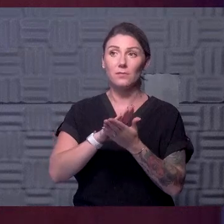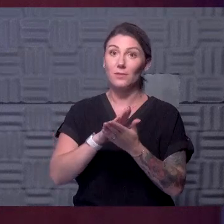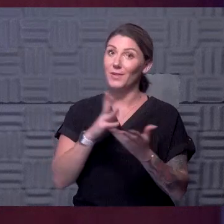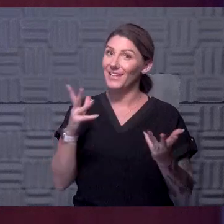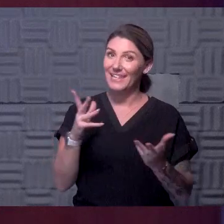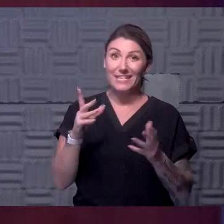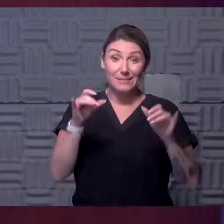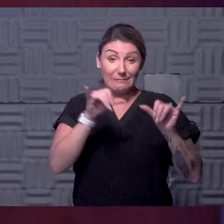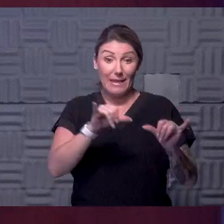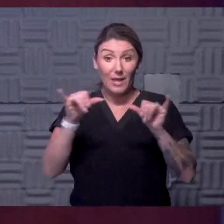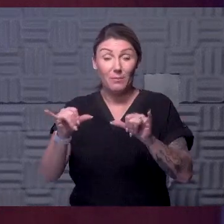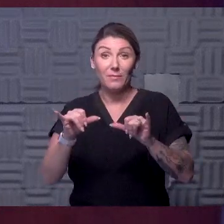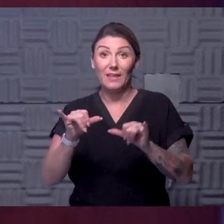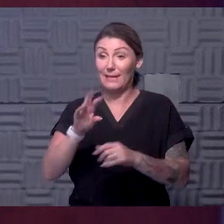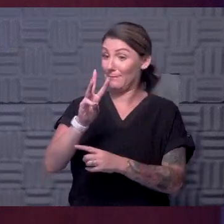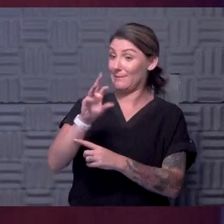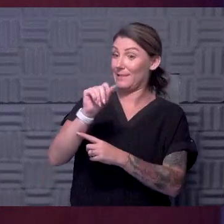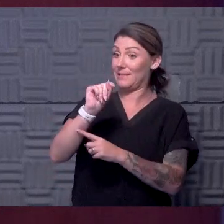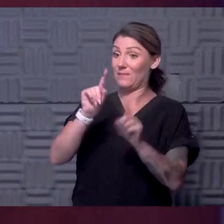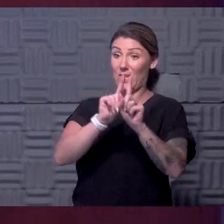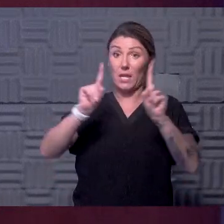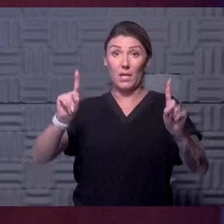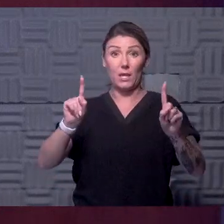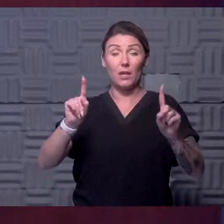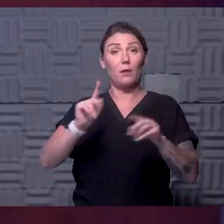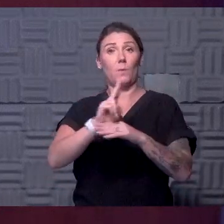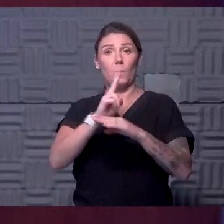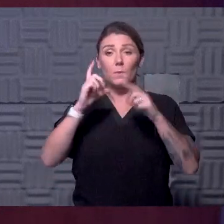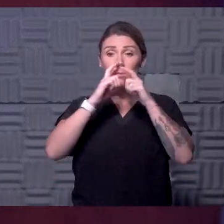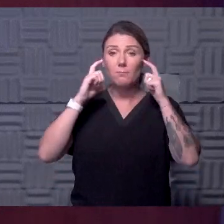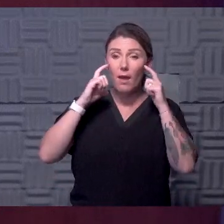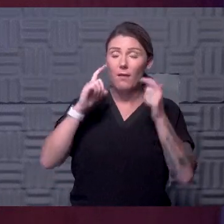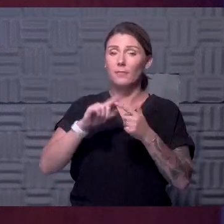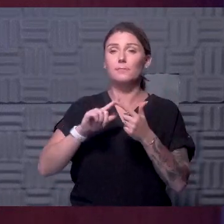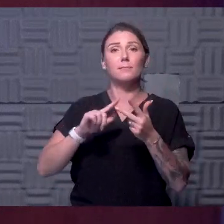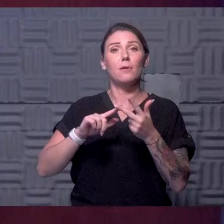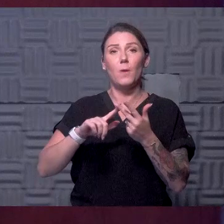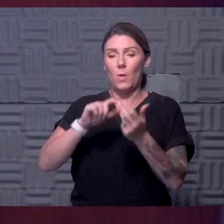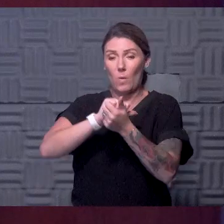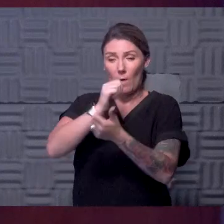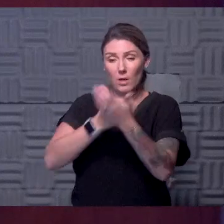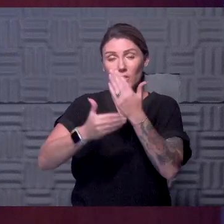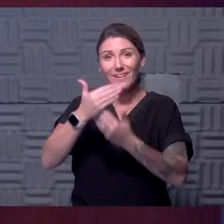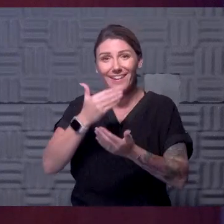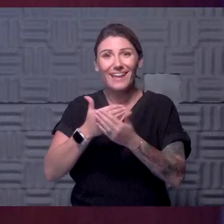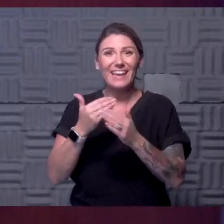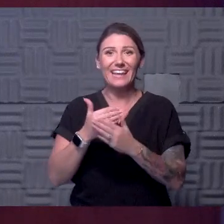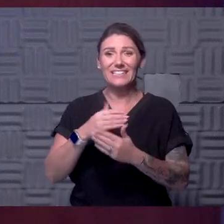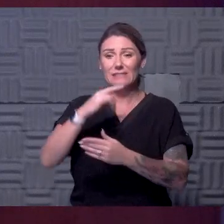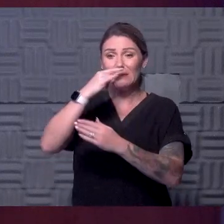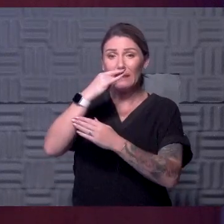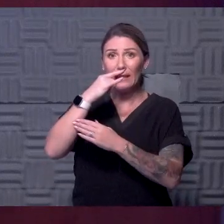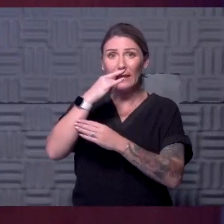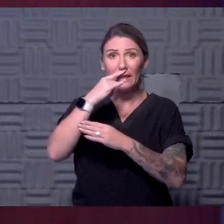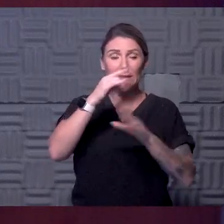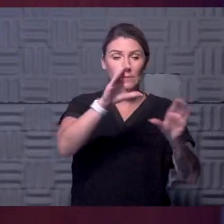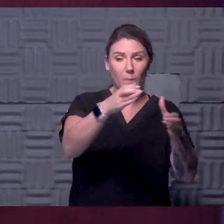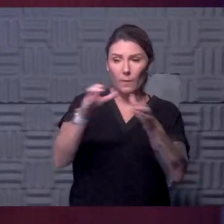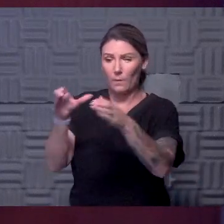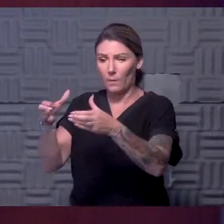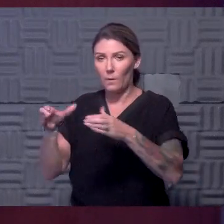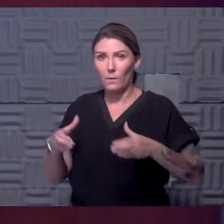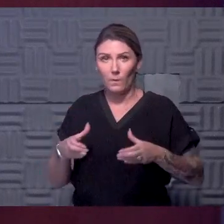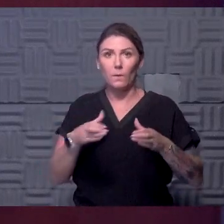to go back to the same things: 6 feet apart, wear a mask, wash your hands, try and keep those kids cohorted however